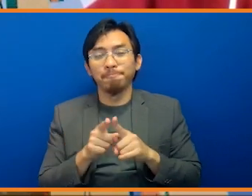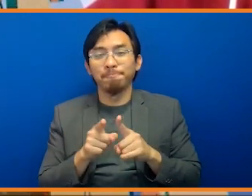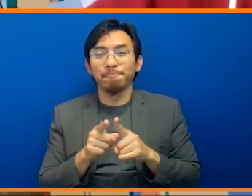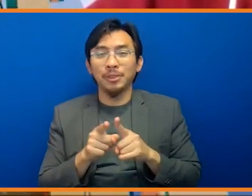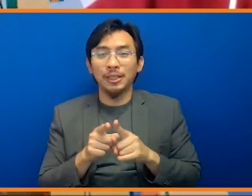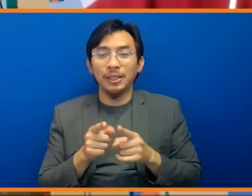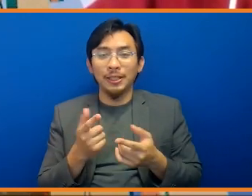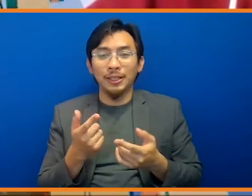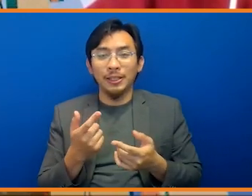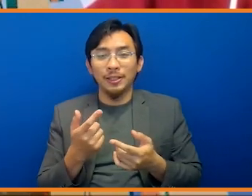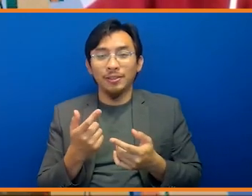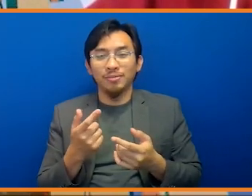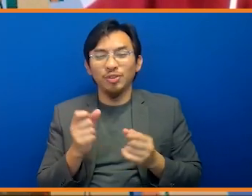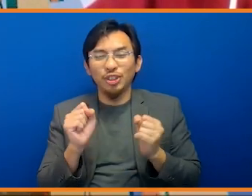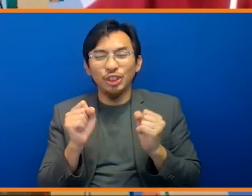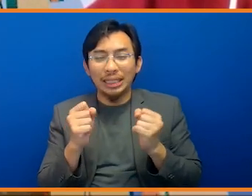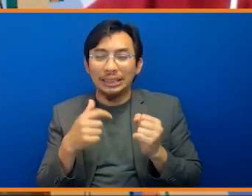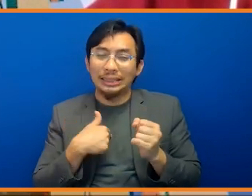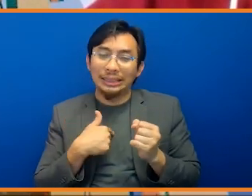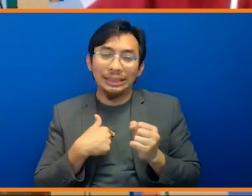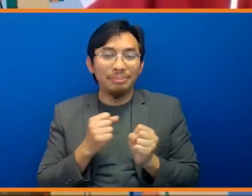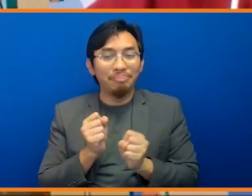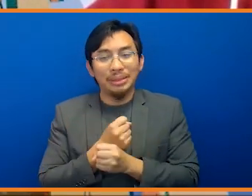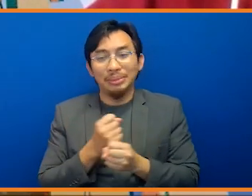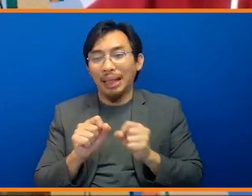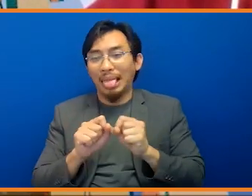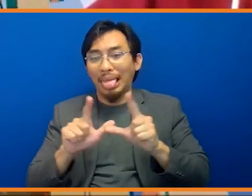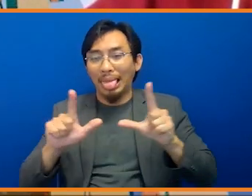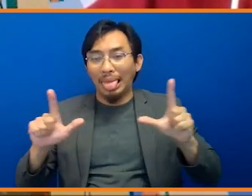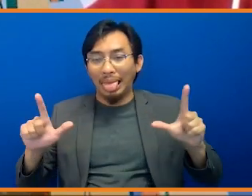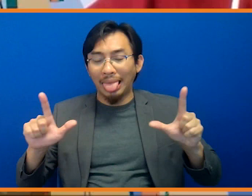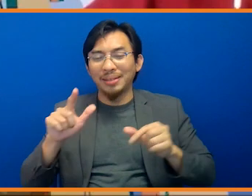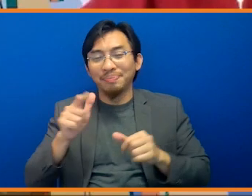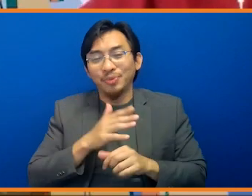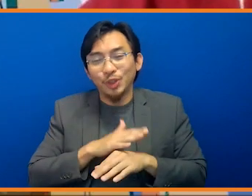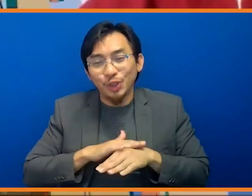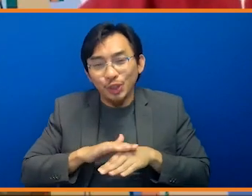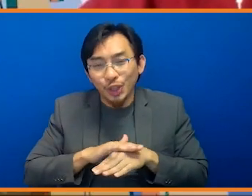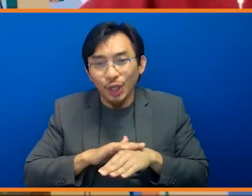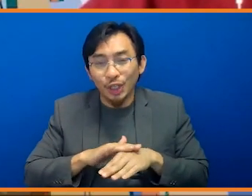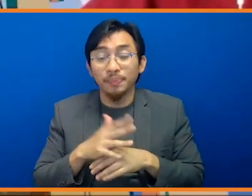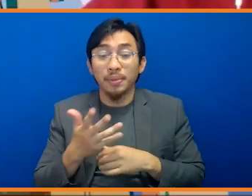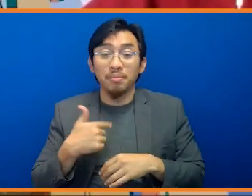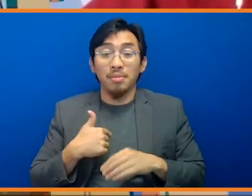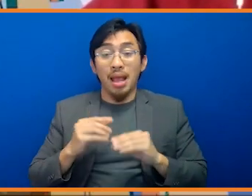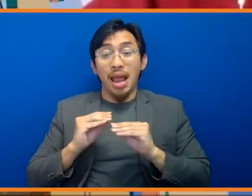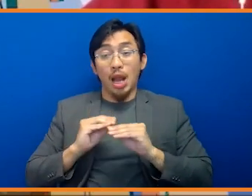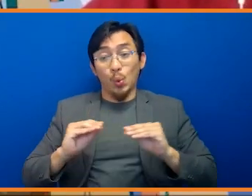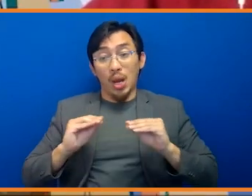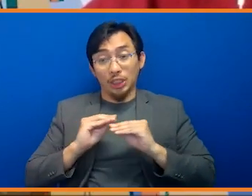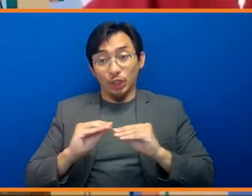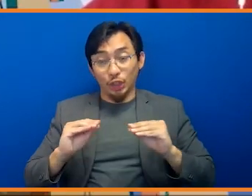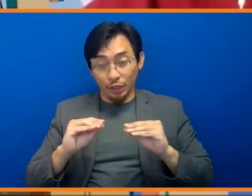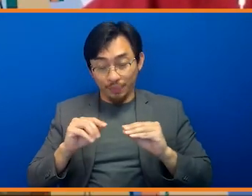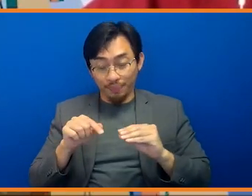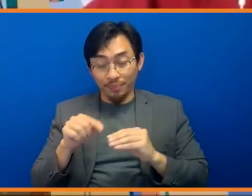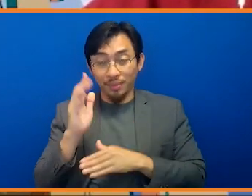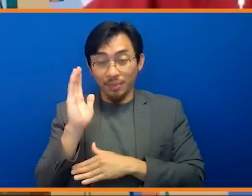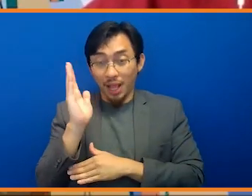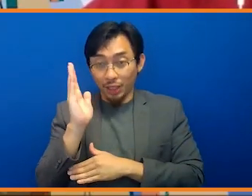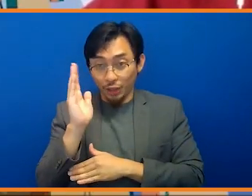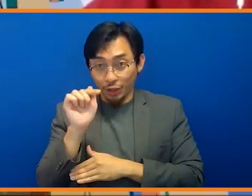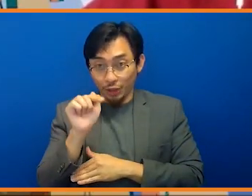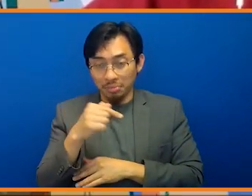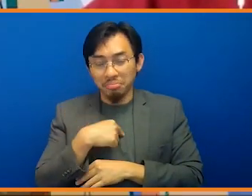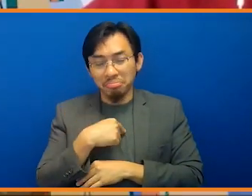like to sorry for the actually now checking to the camera. Sorry for that. And based on the education and based on the lectures,